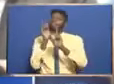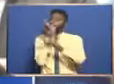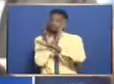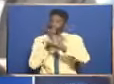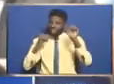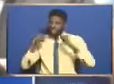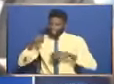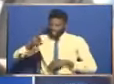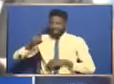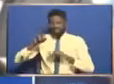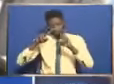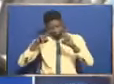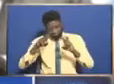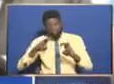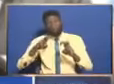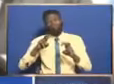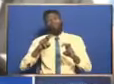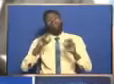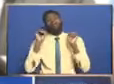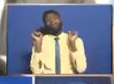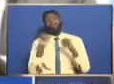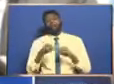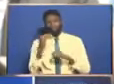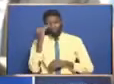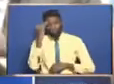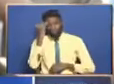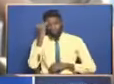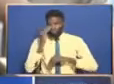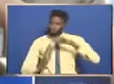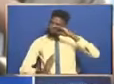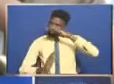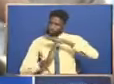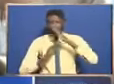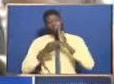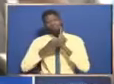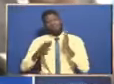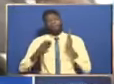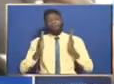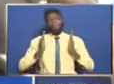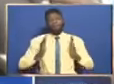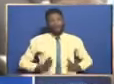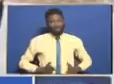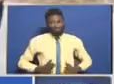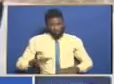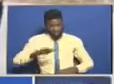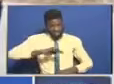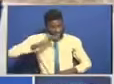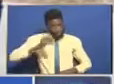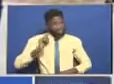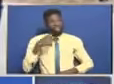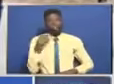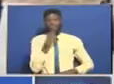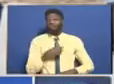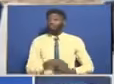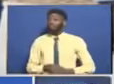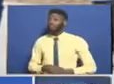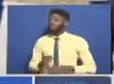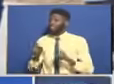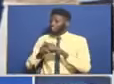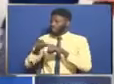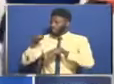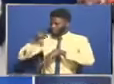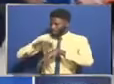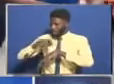have capacity to do research, to know who is the most popular person from Mount Kenya region. At the same time, the Party of